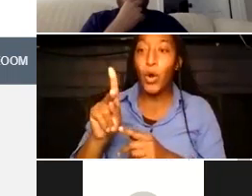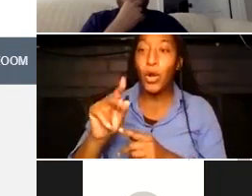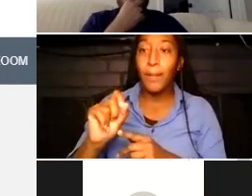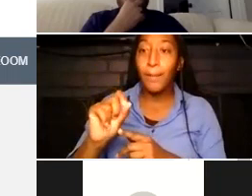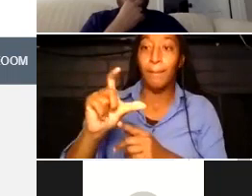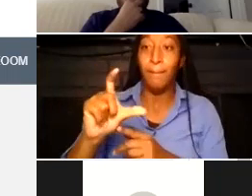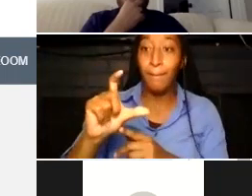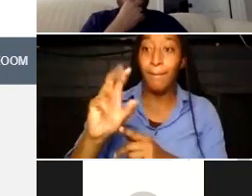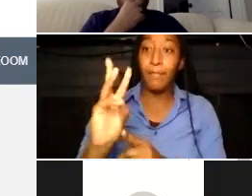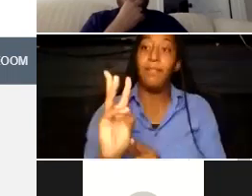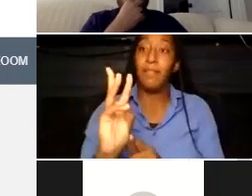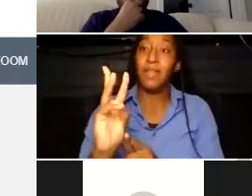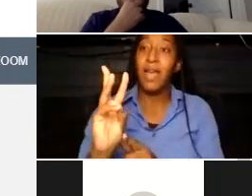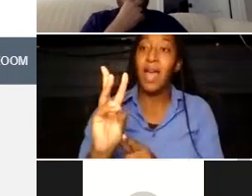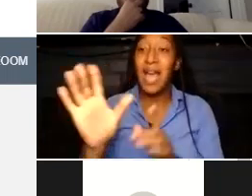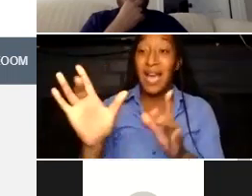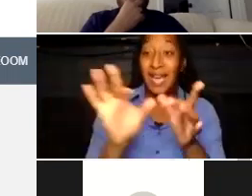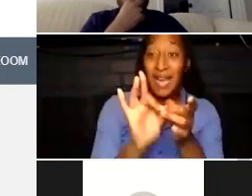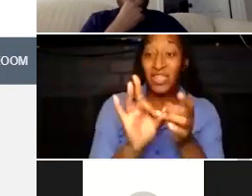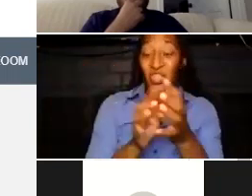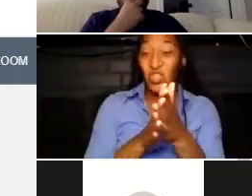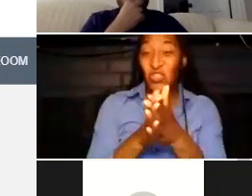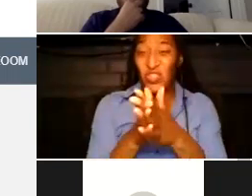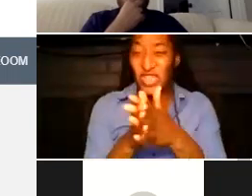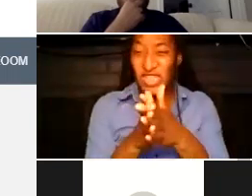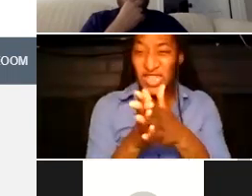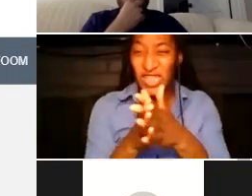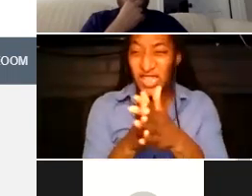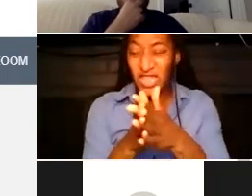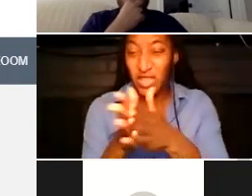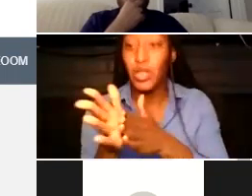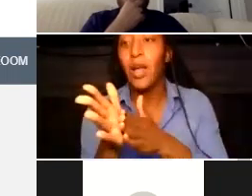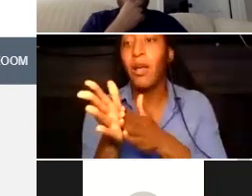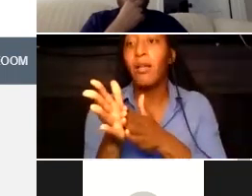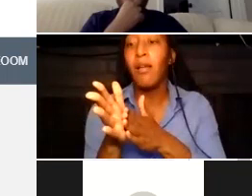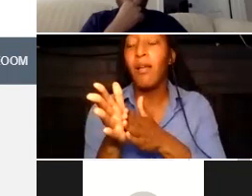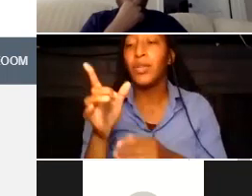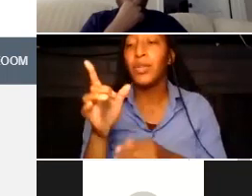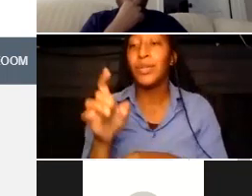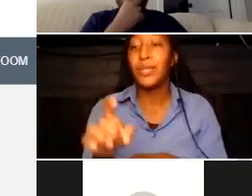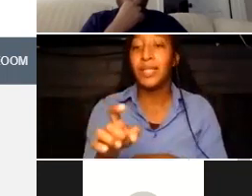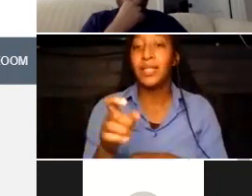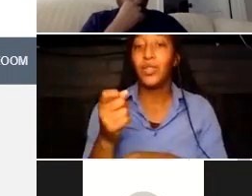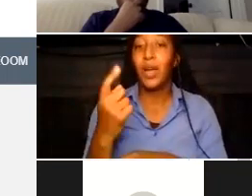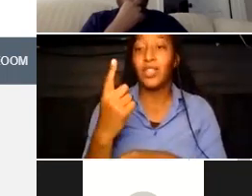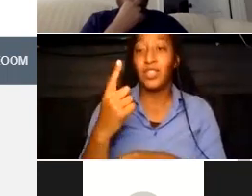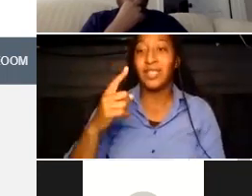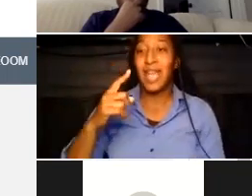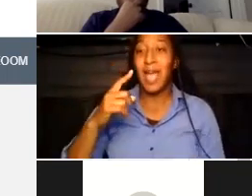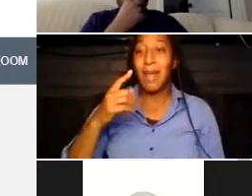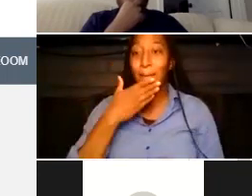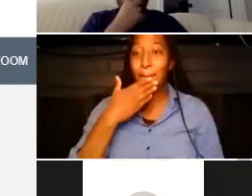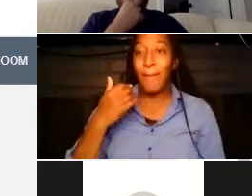to really do it justice, you need to understand a little what we say vector mathematics, and we're not going to go